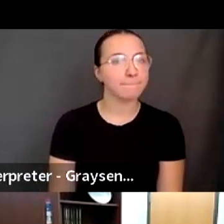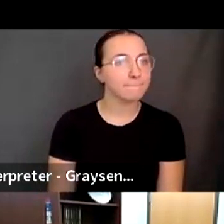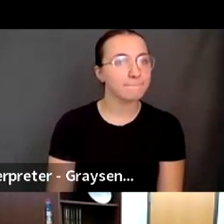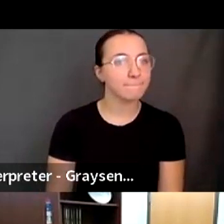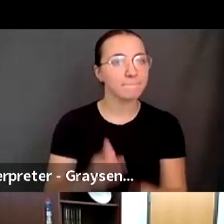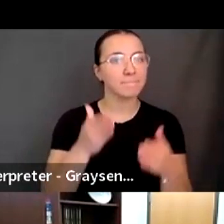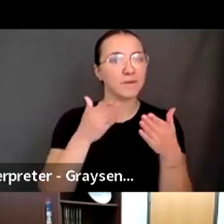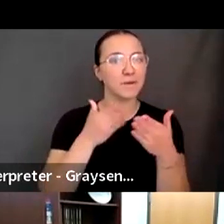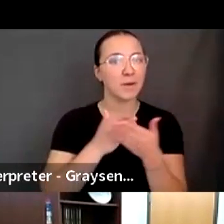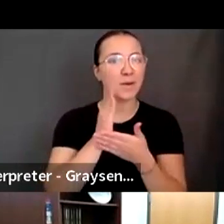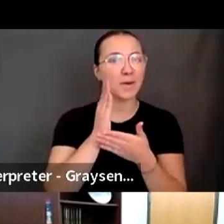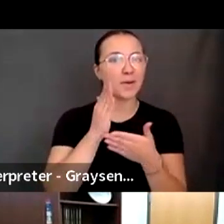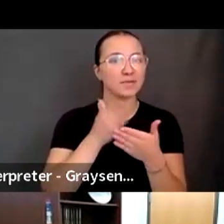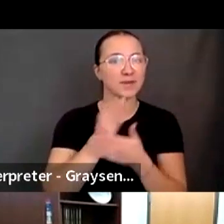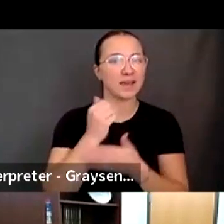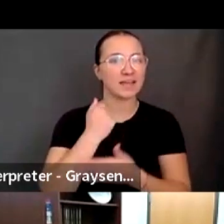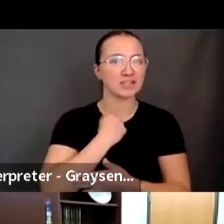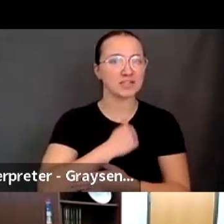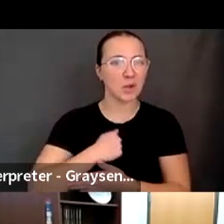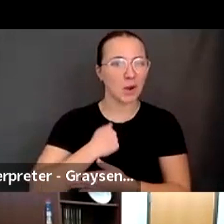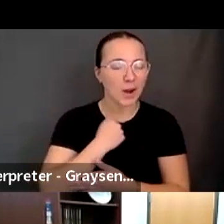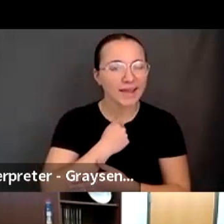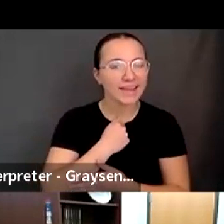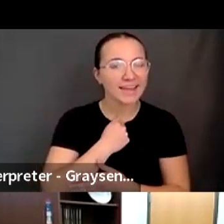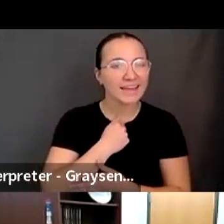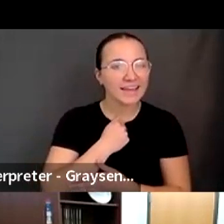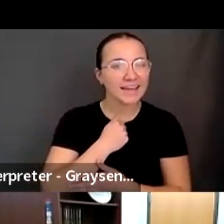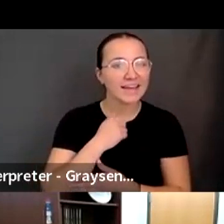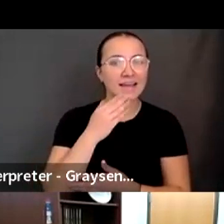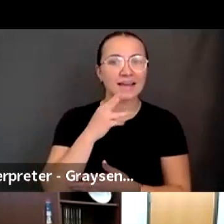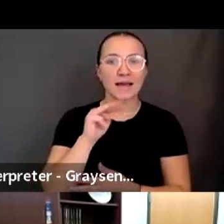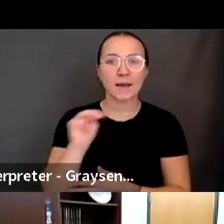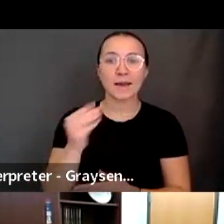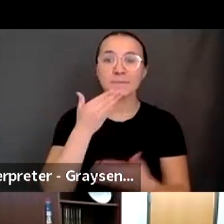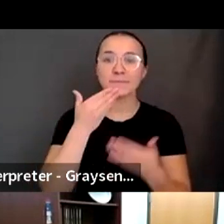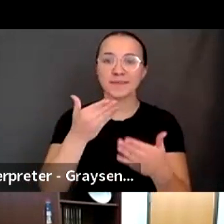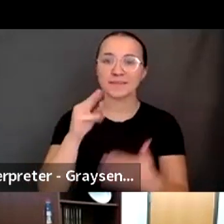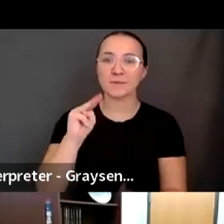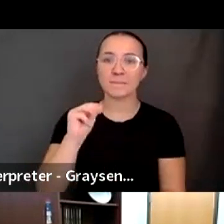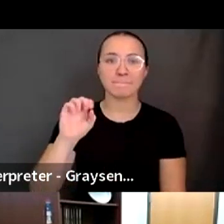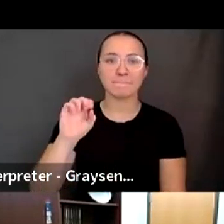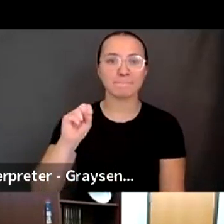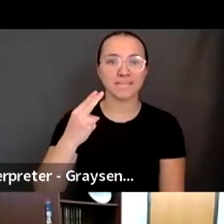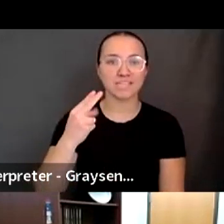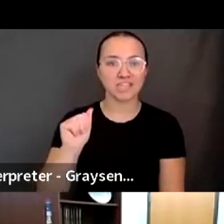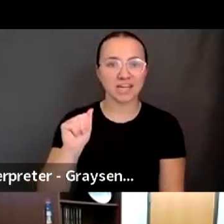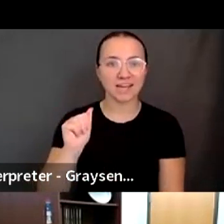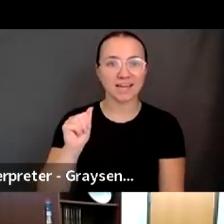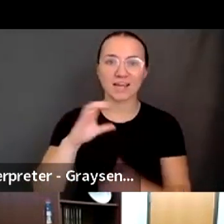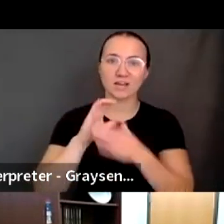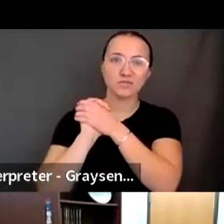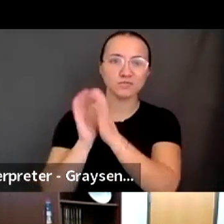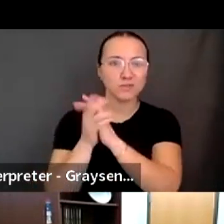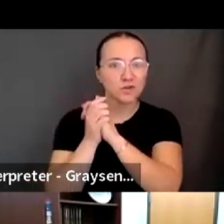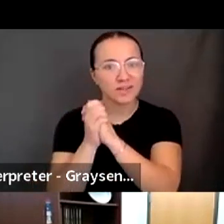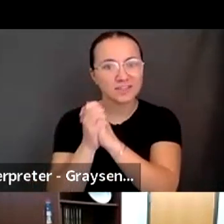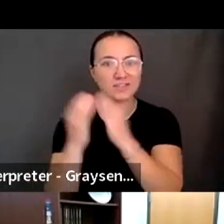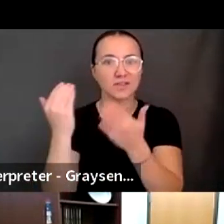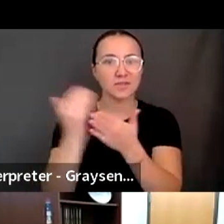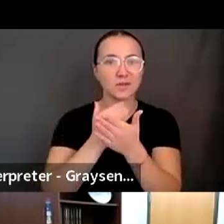All right, sorry about that. Thank you, Misha, and congratulations to all the new Codi